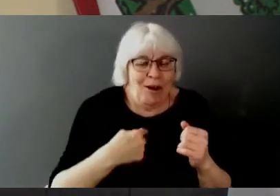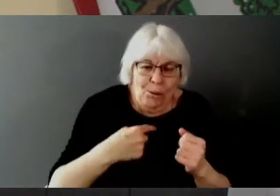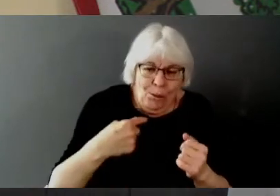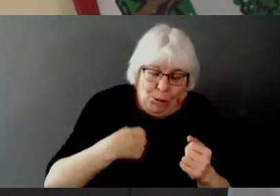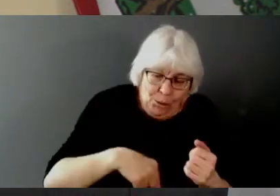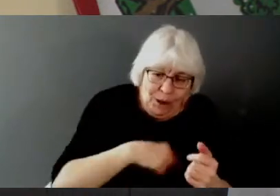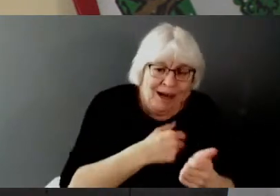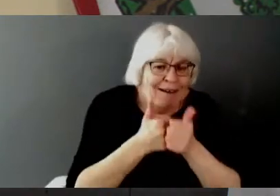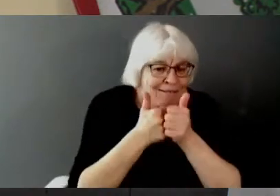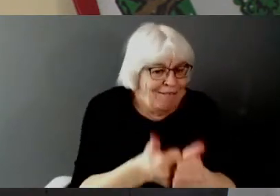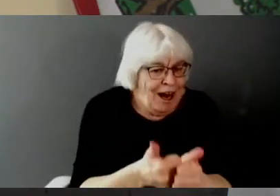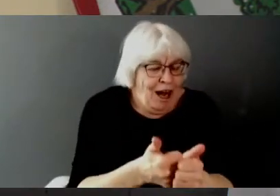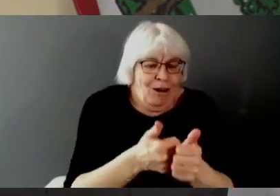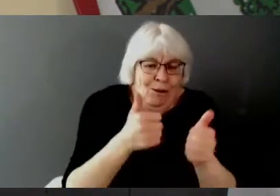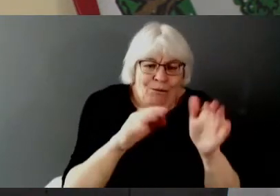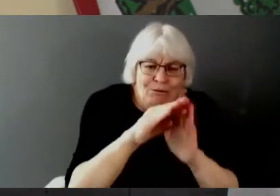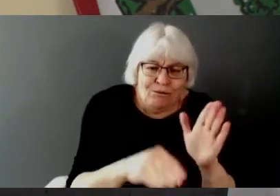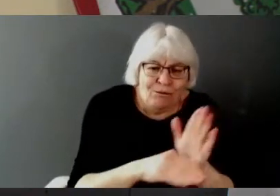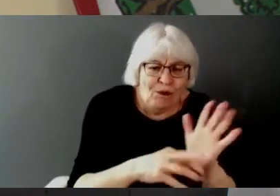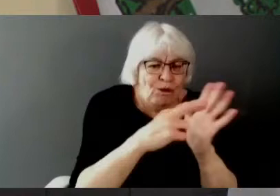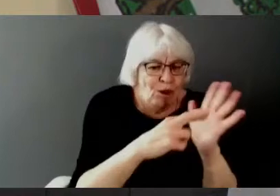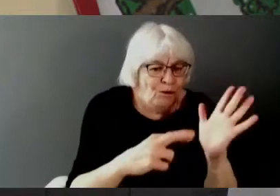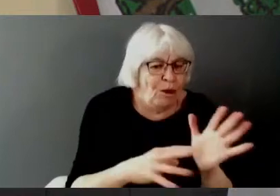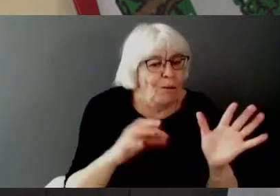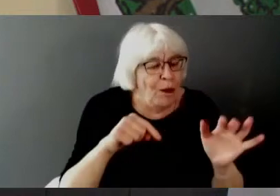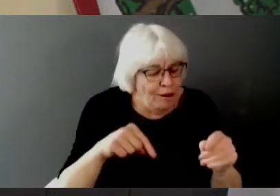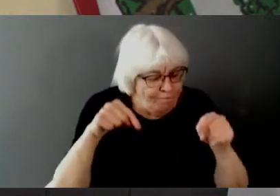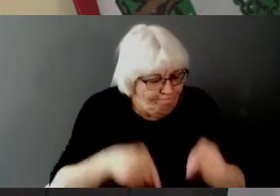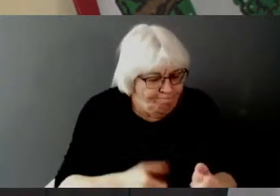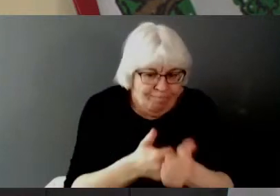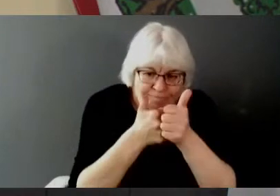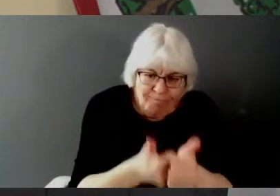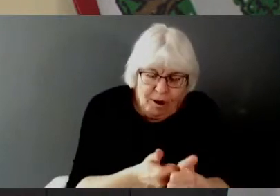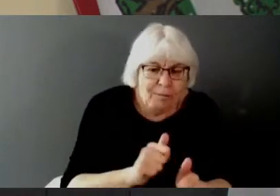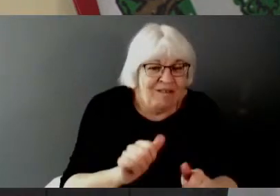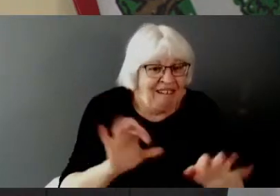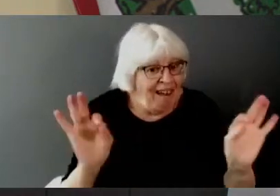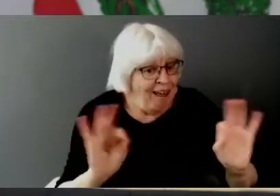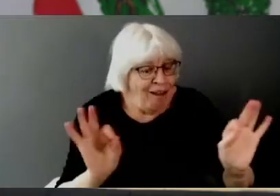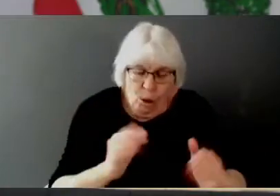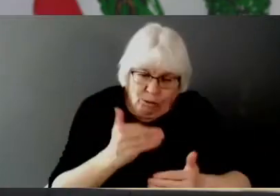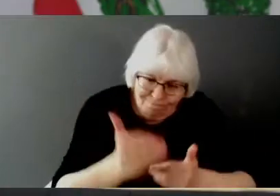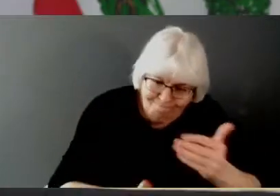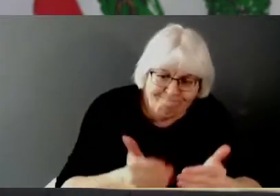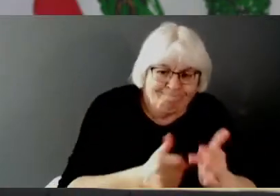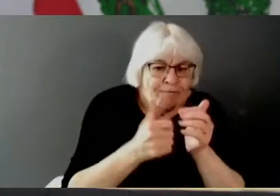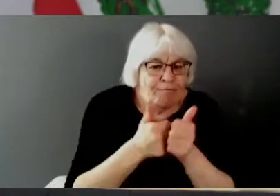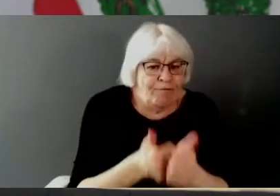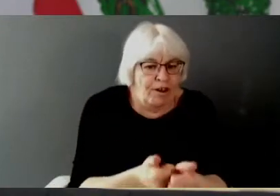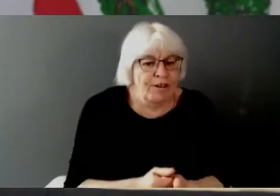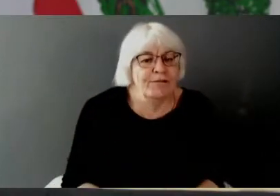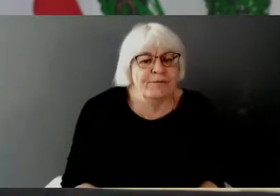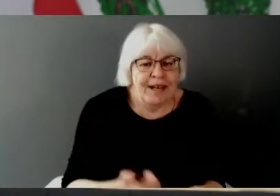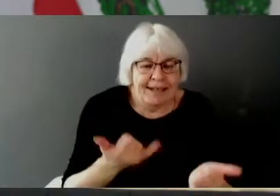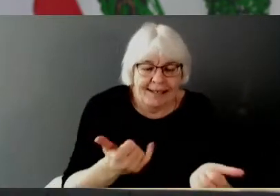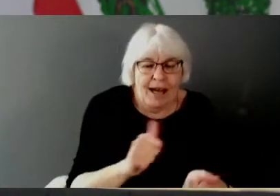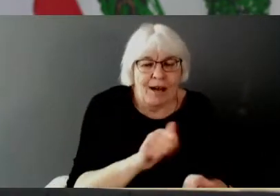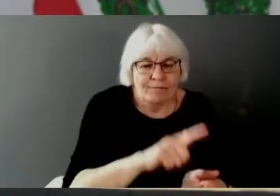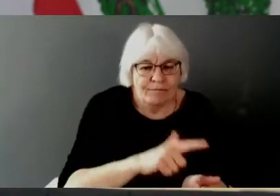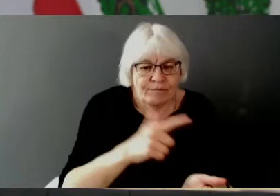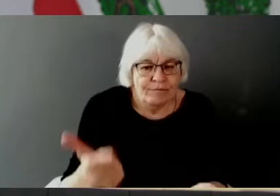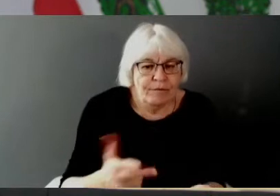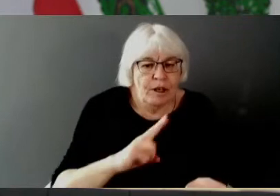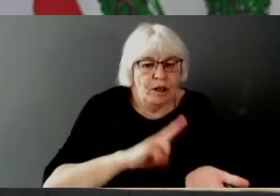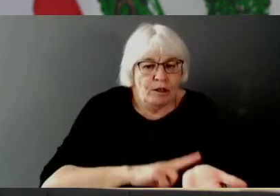over first to Nurse Dowling today to give us a brief, and then on to Dr. Morrison. So. Thank you, Premier. Good